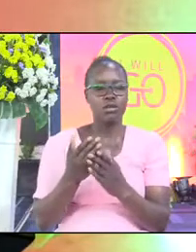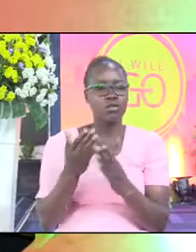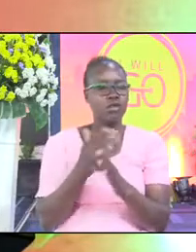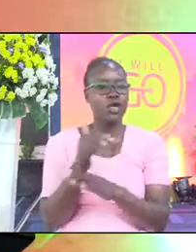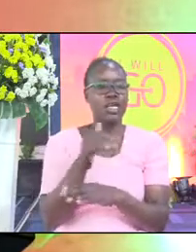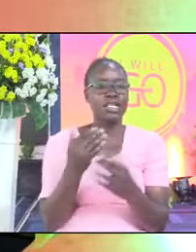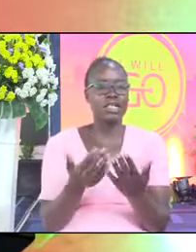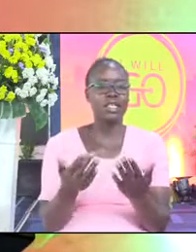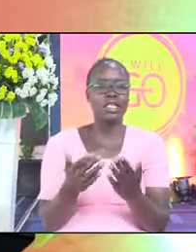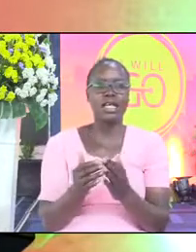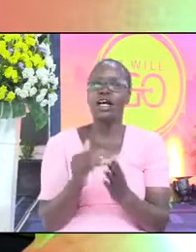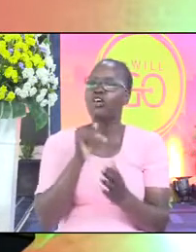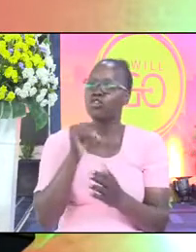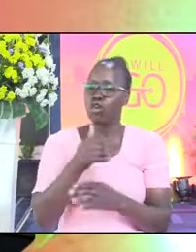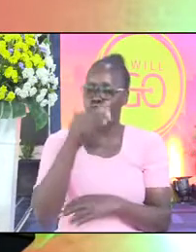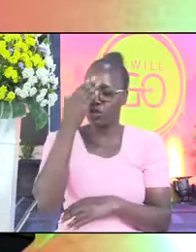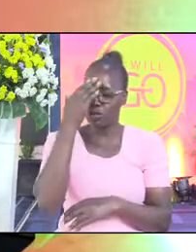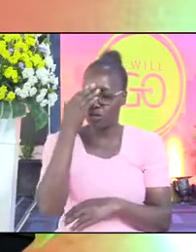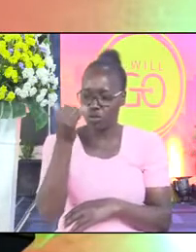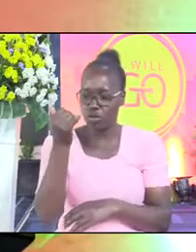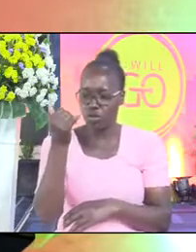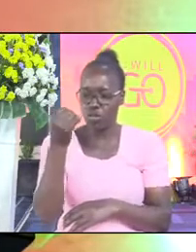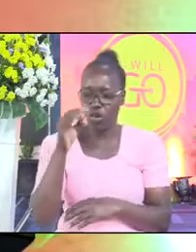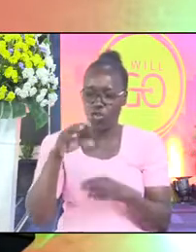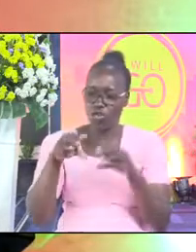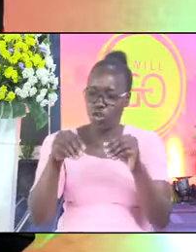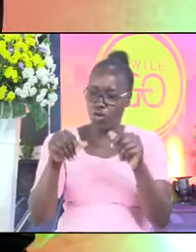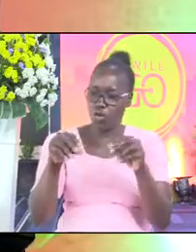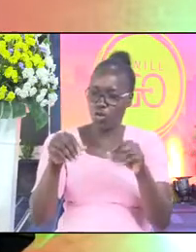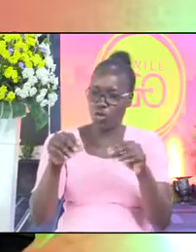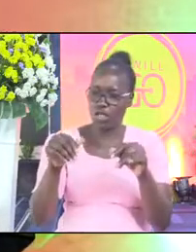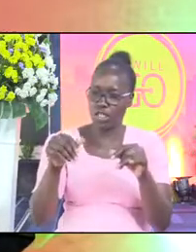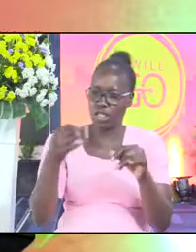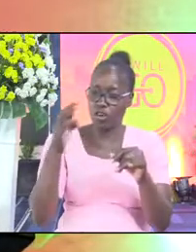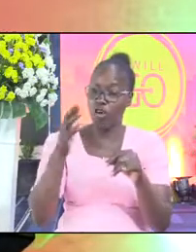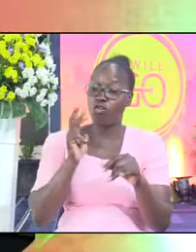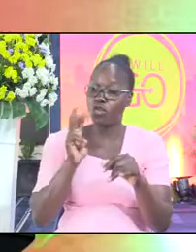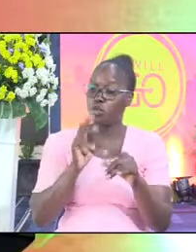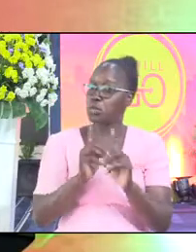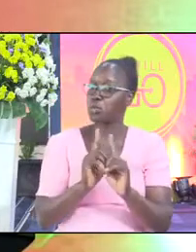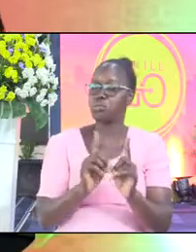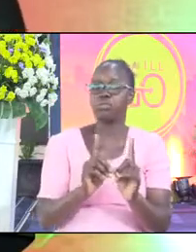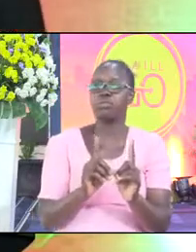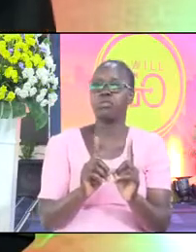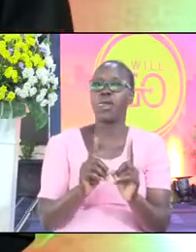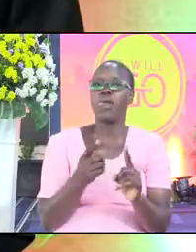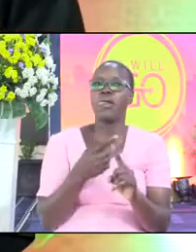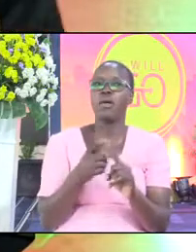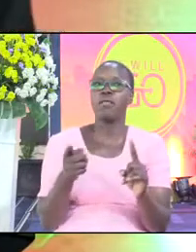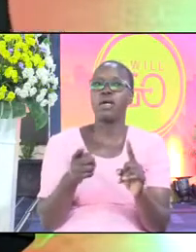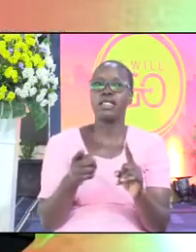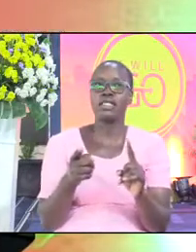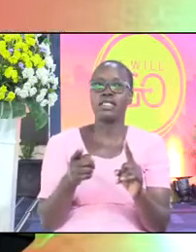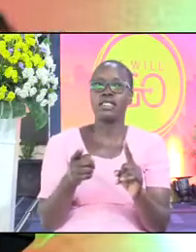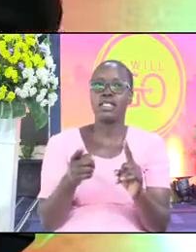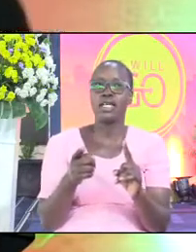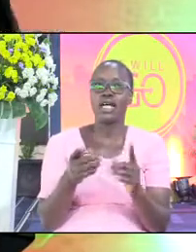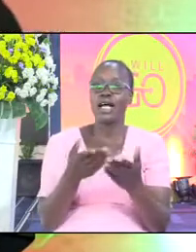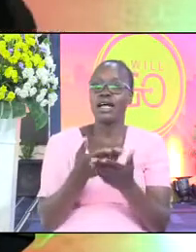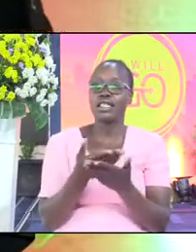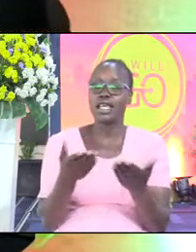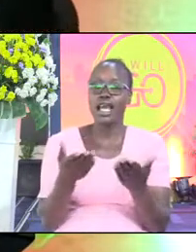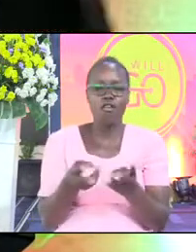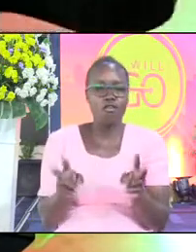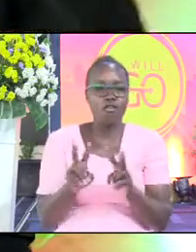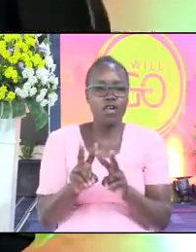today, not because of the quality of its water, but rather because of